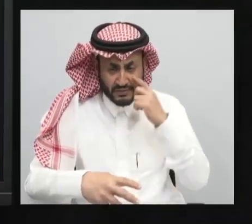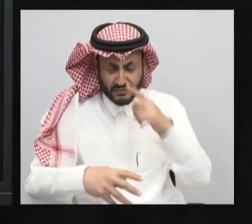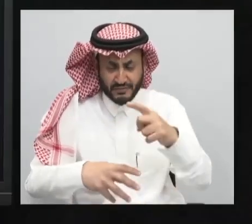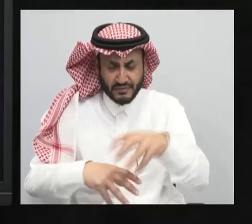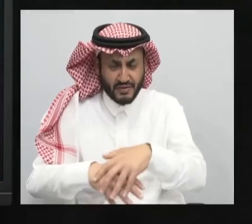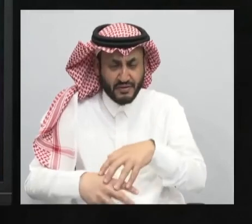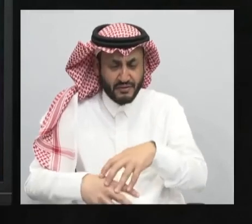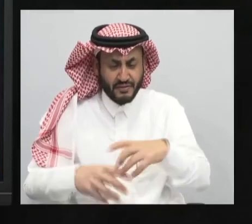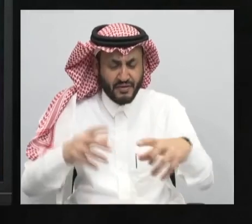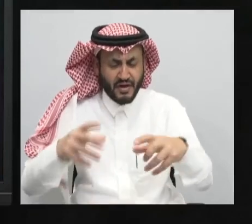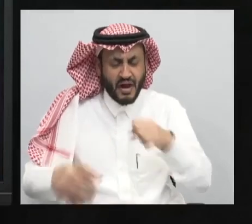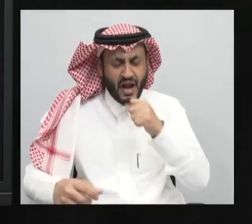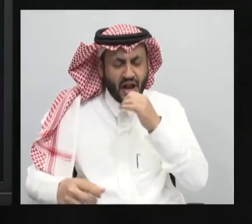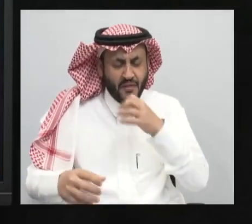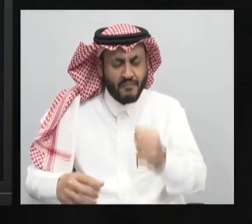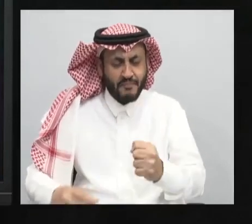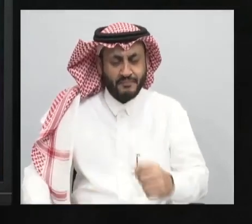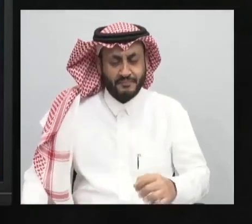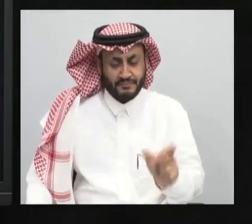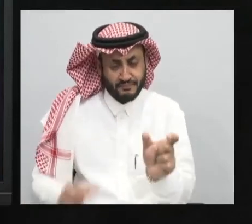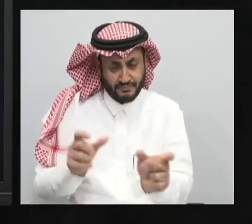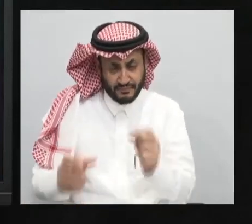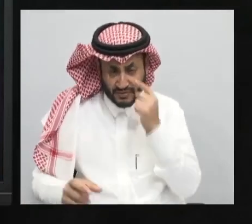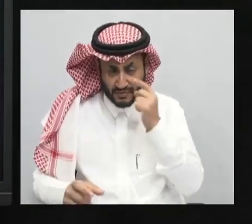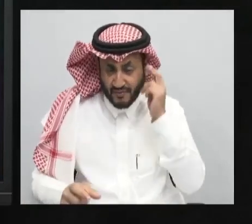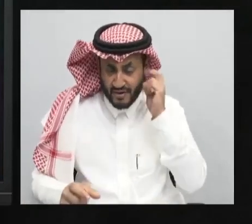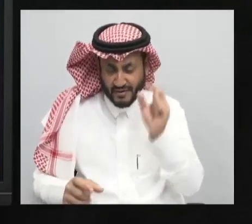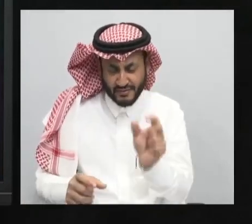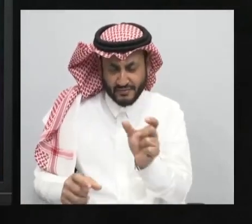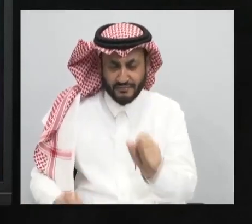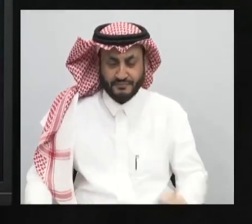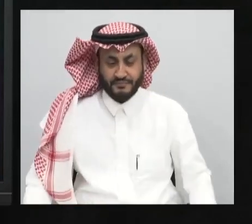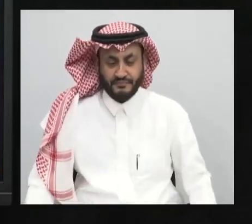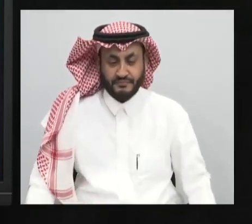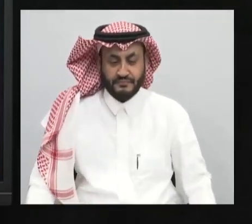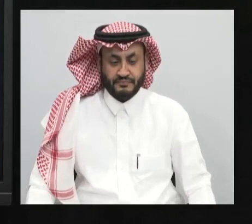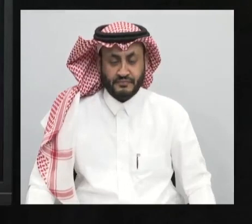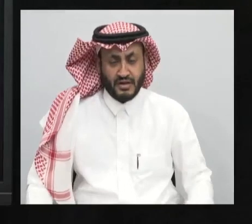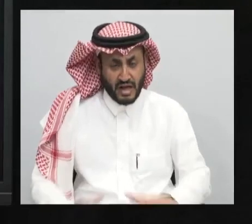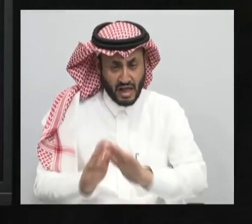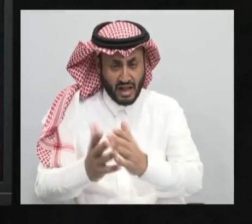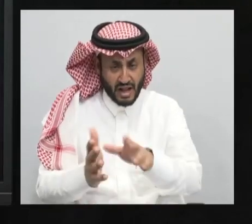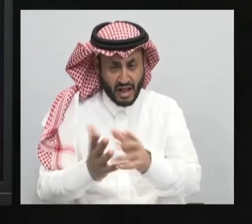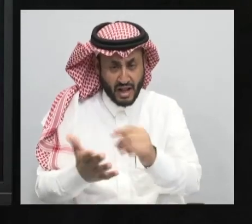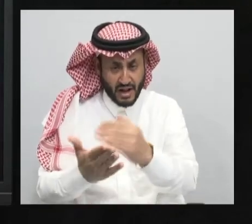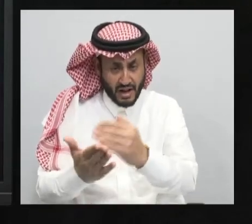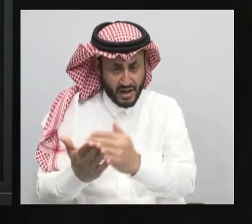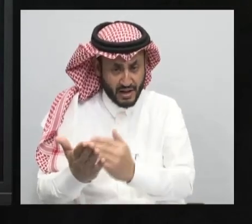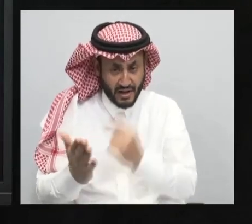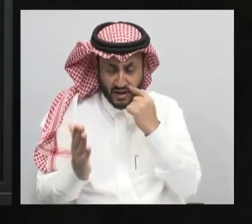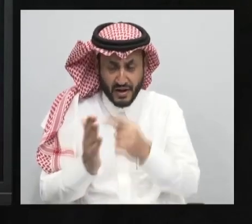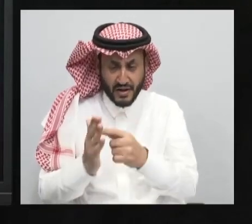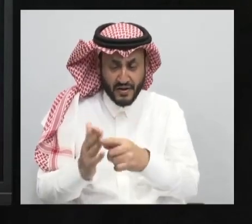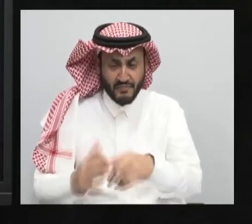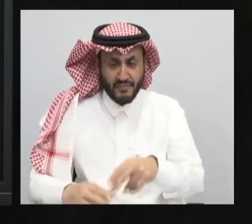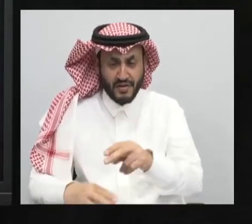Look how they stress some parts. You can use the dictionary to type